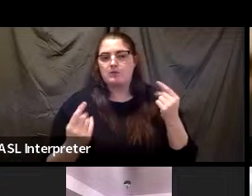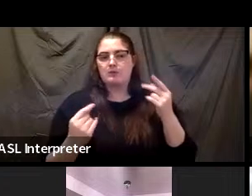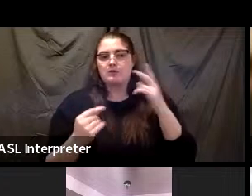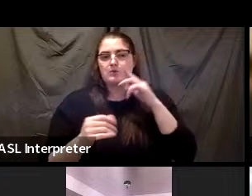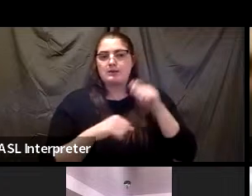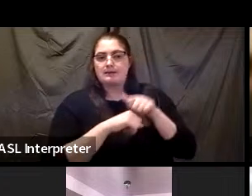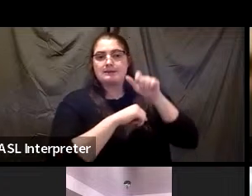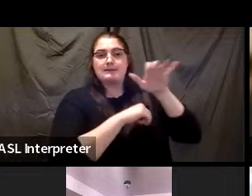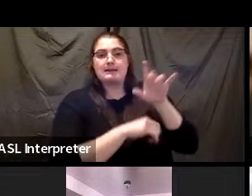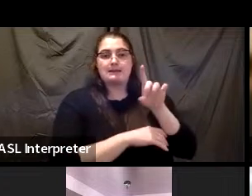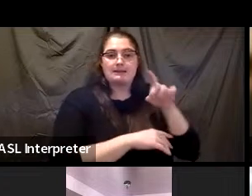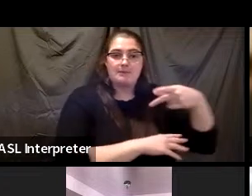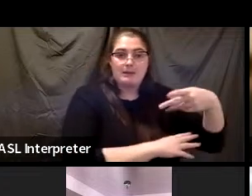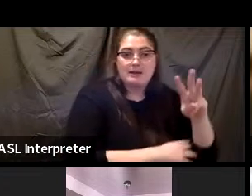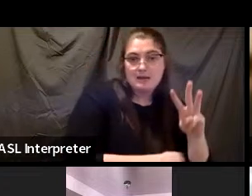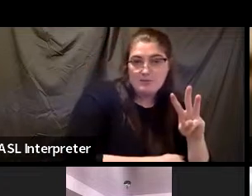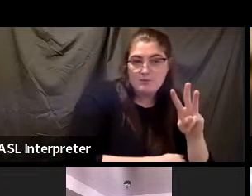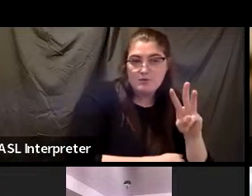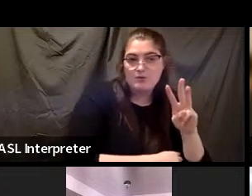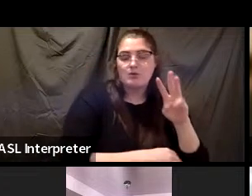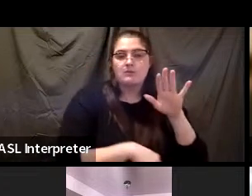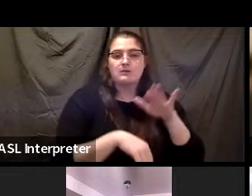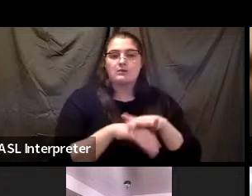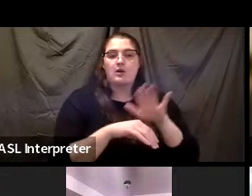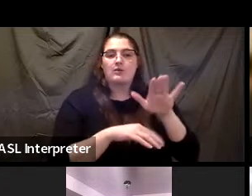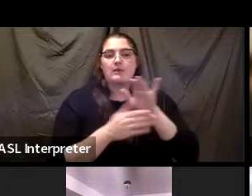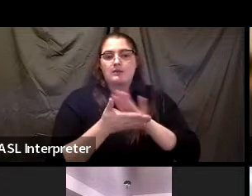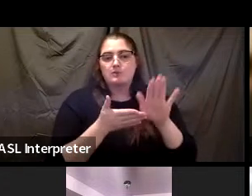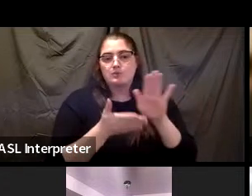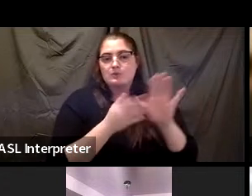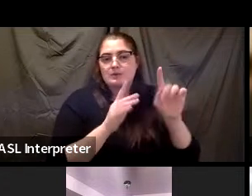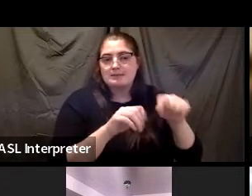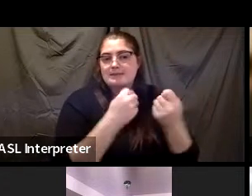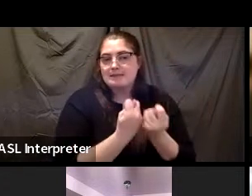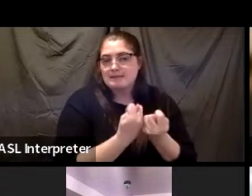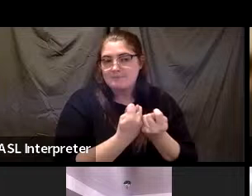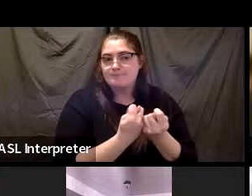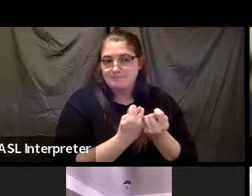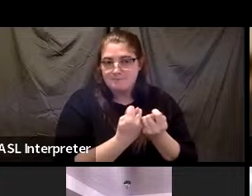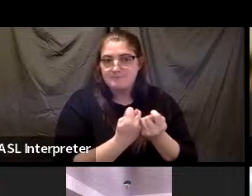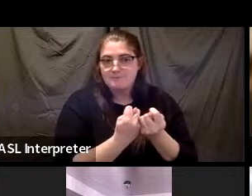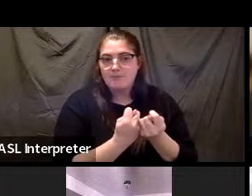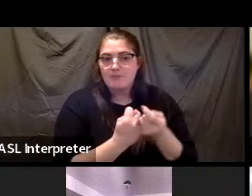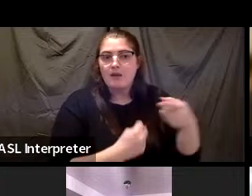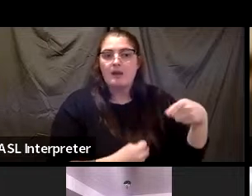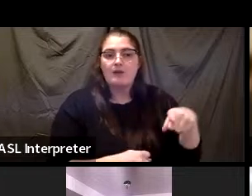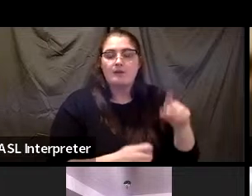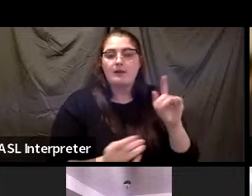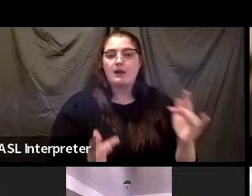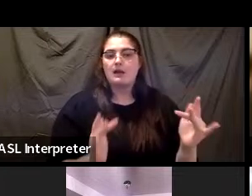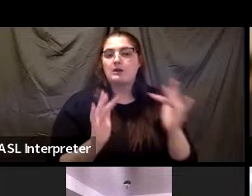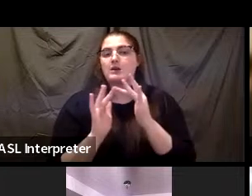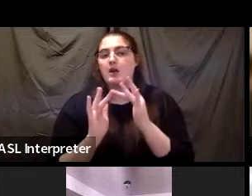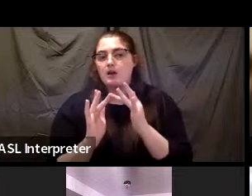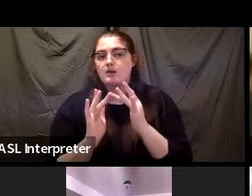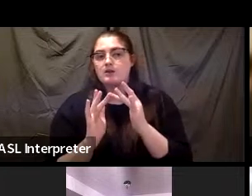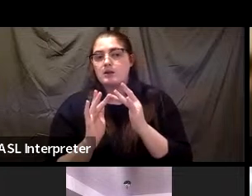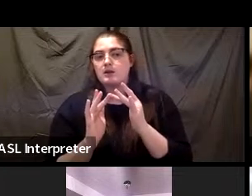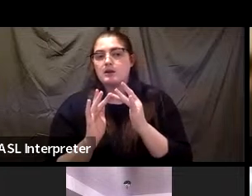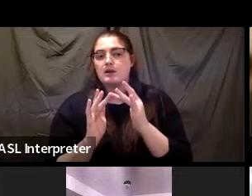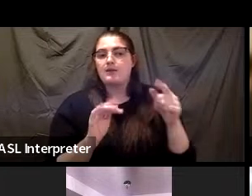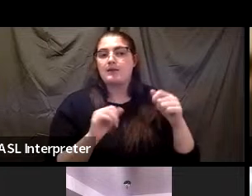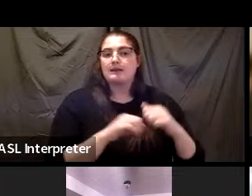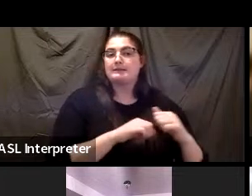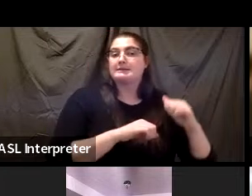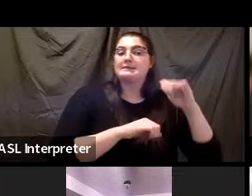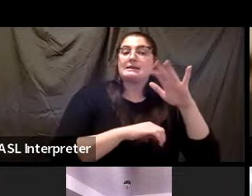with DPW, which is on their sweep team, and they got in contact with they escalated this